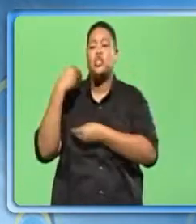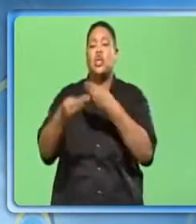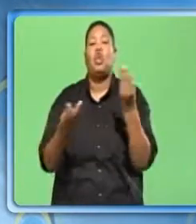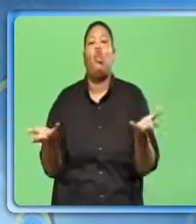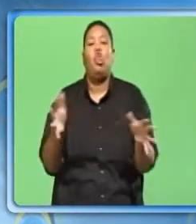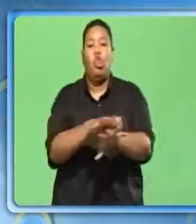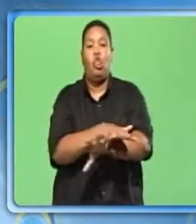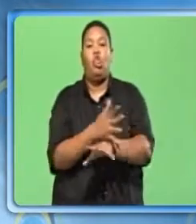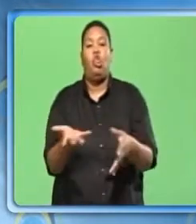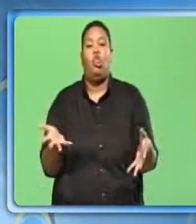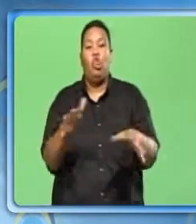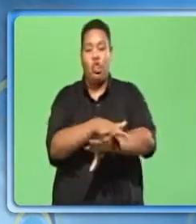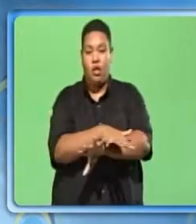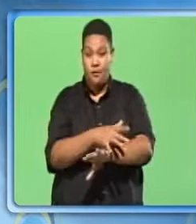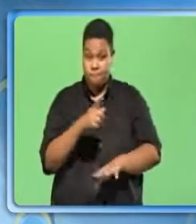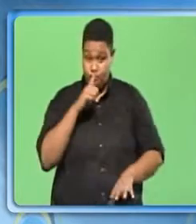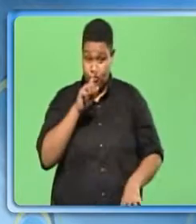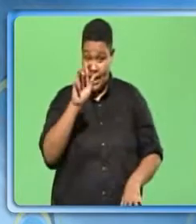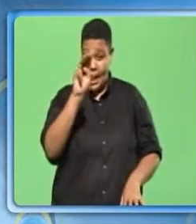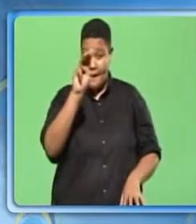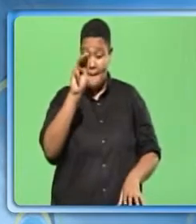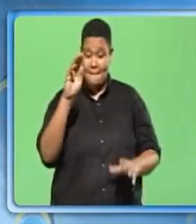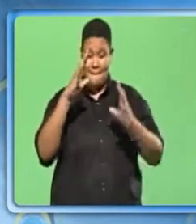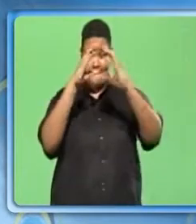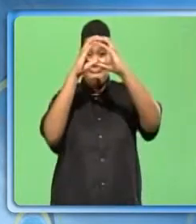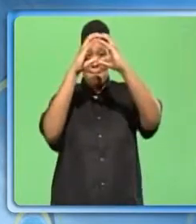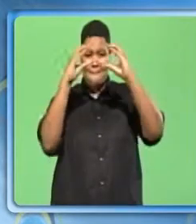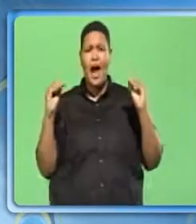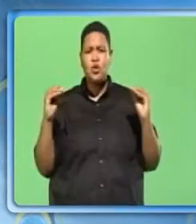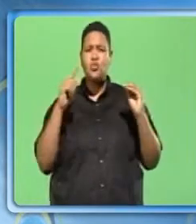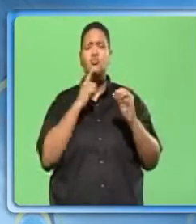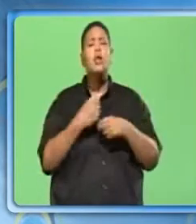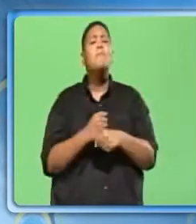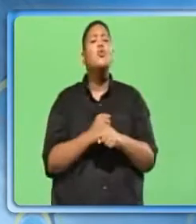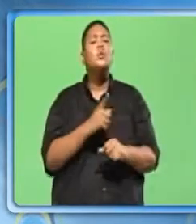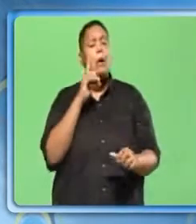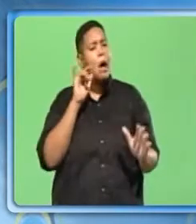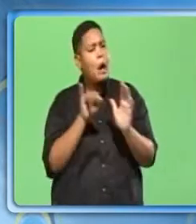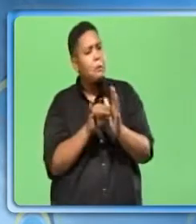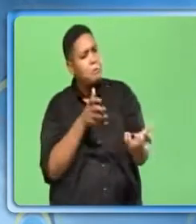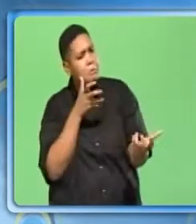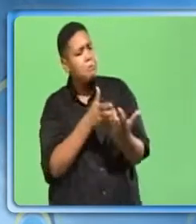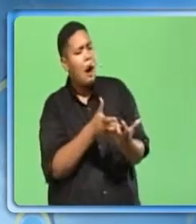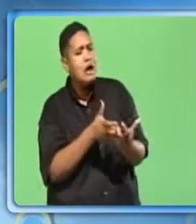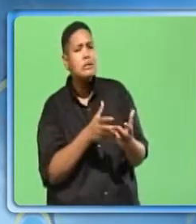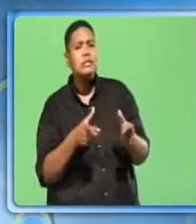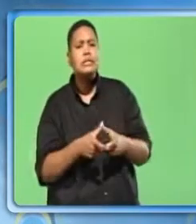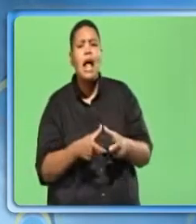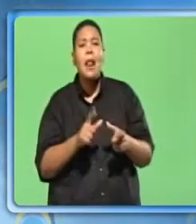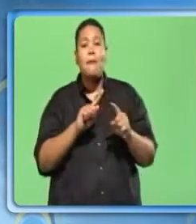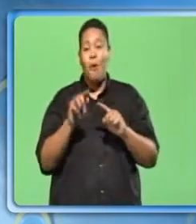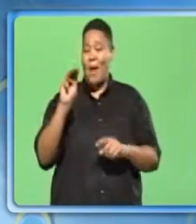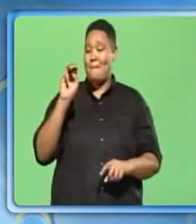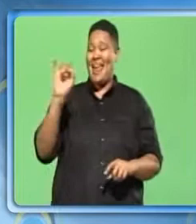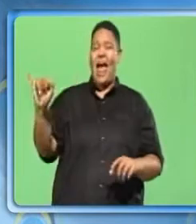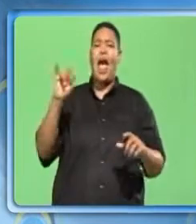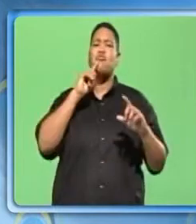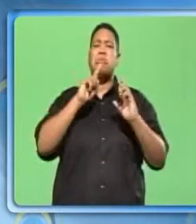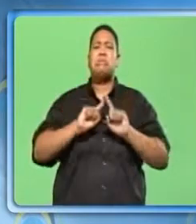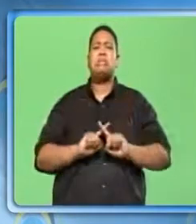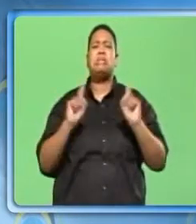over. Mitosis produces identical cells, but meiosis provides variation,